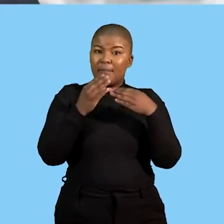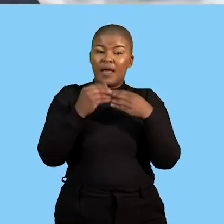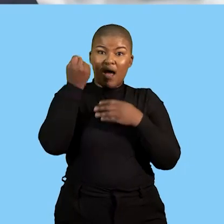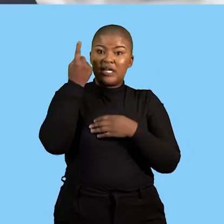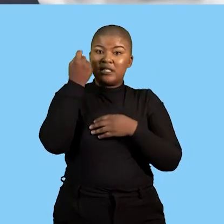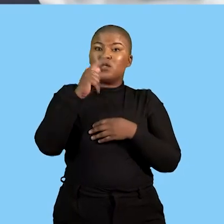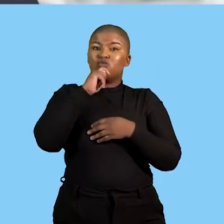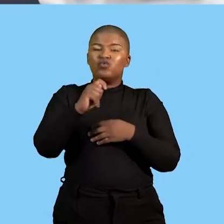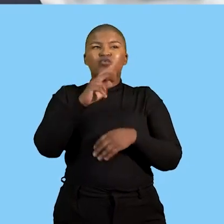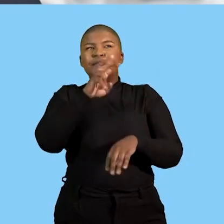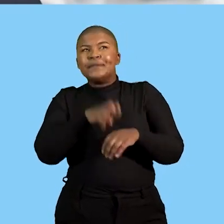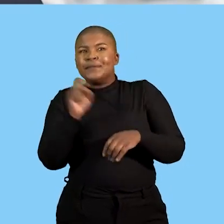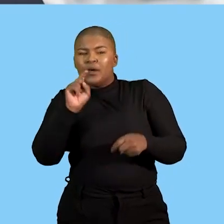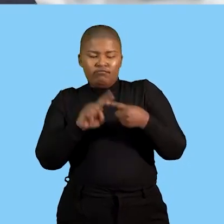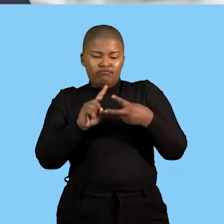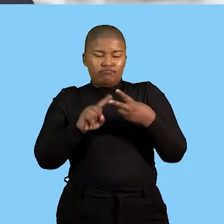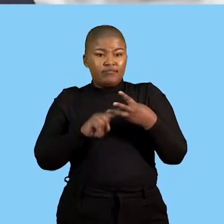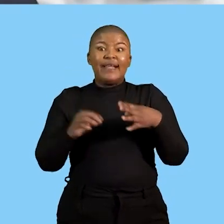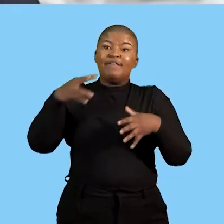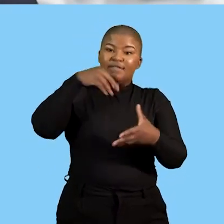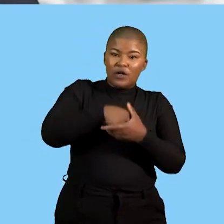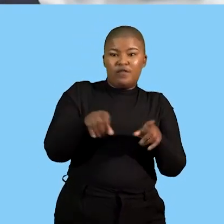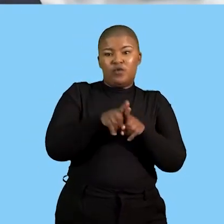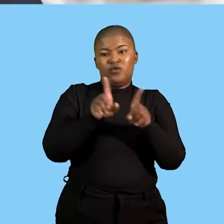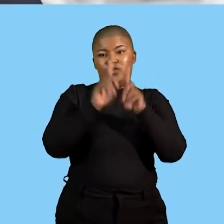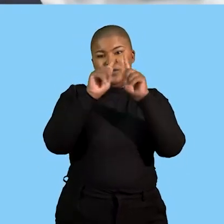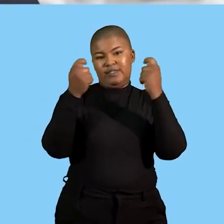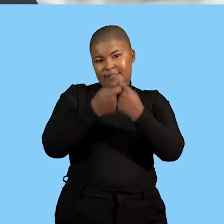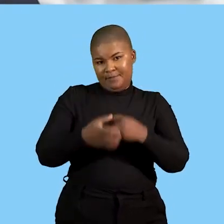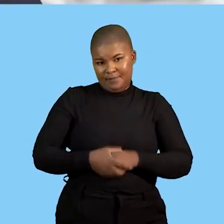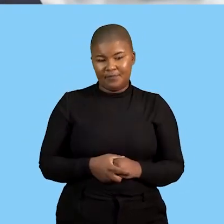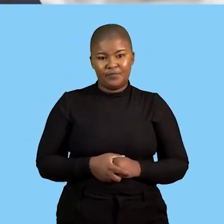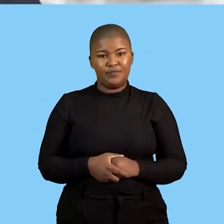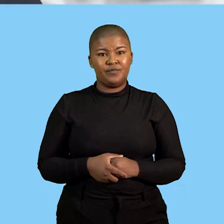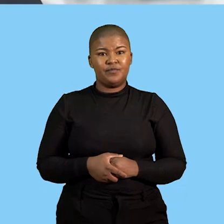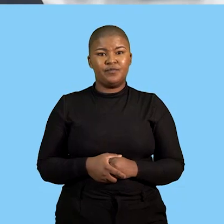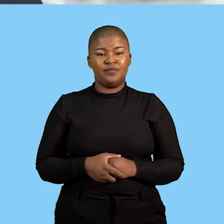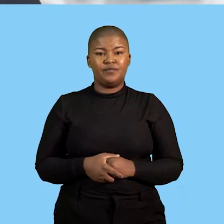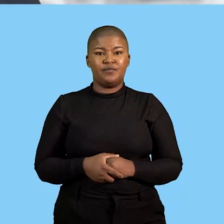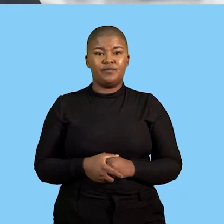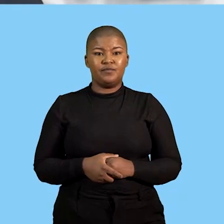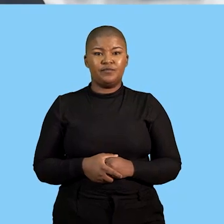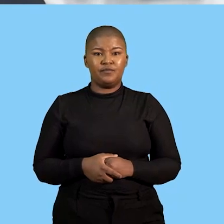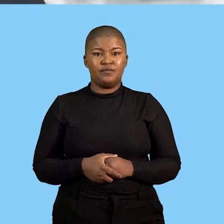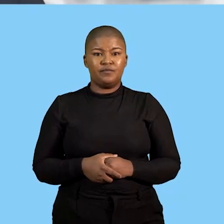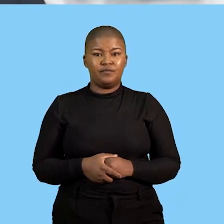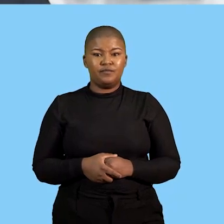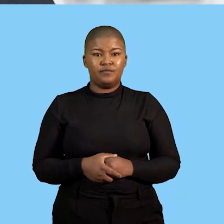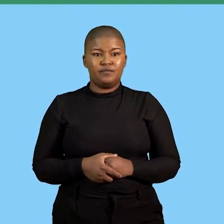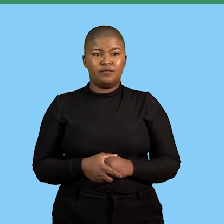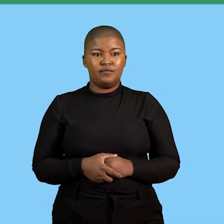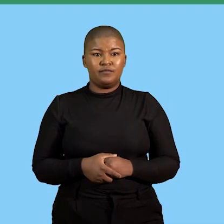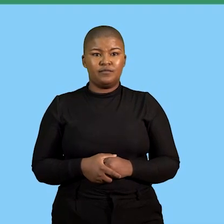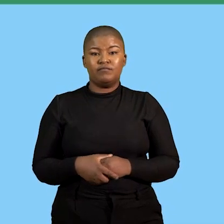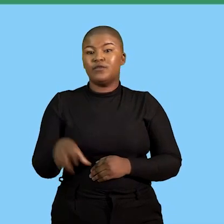expected and was part and parcel of the process of setting the goal. Then we